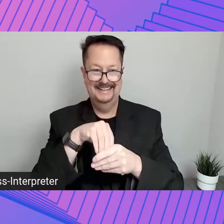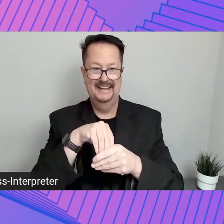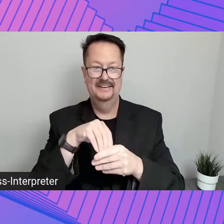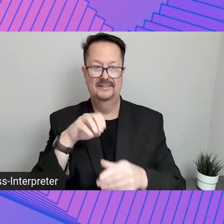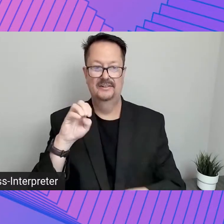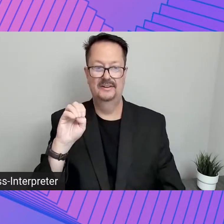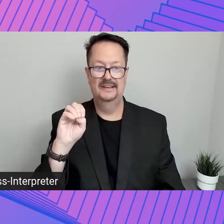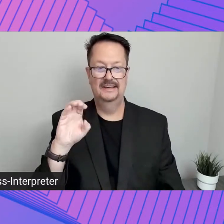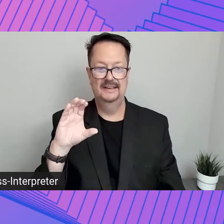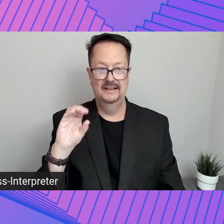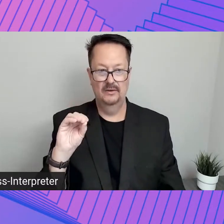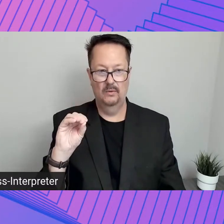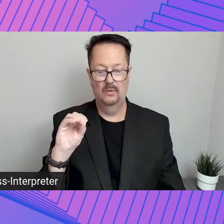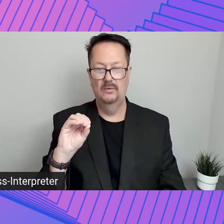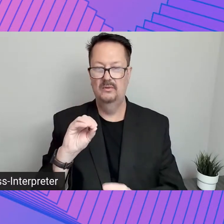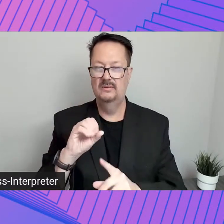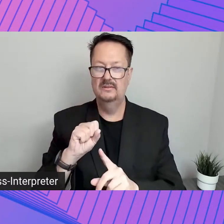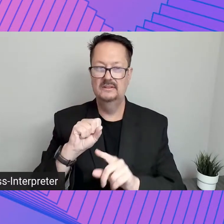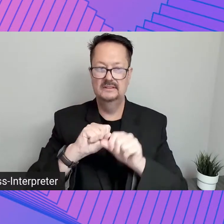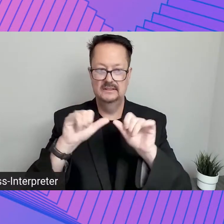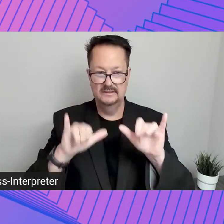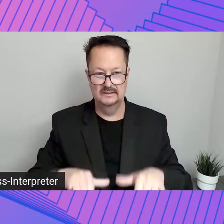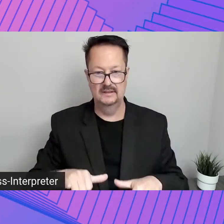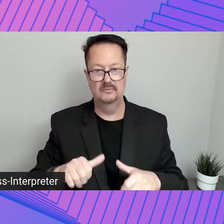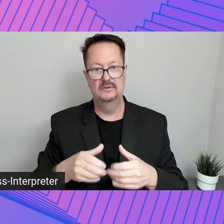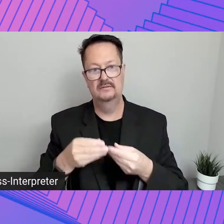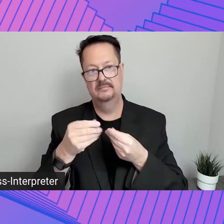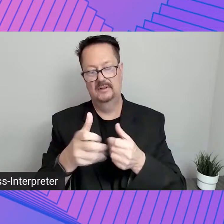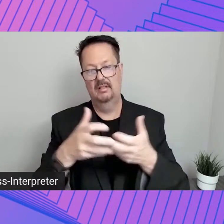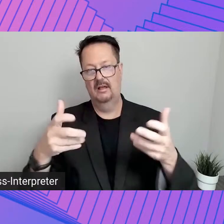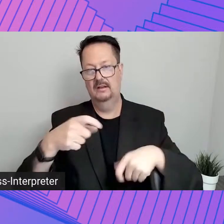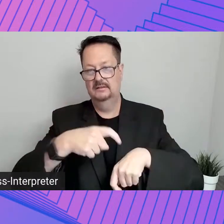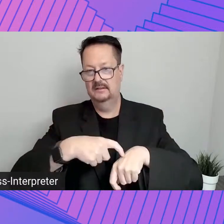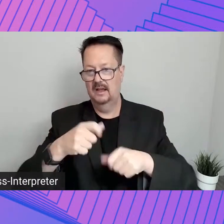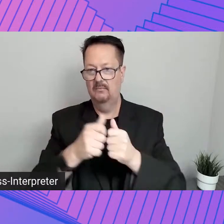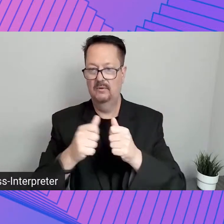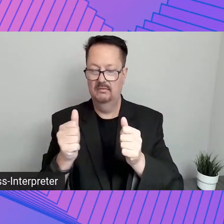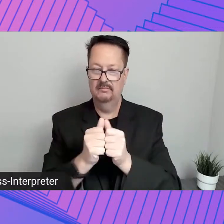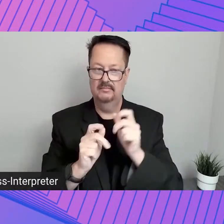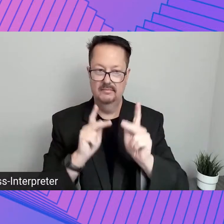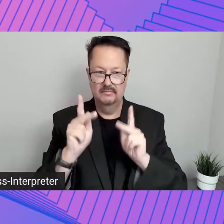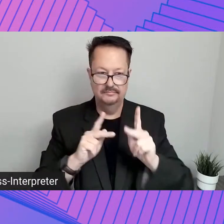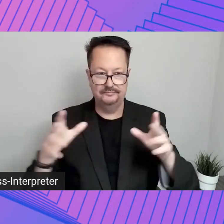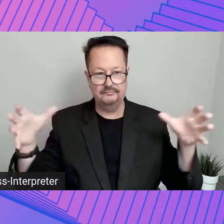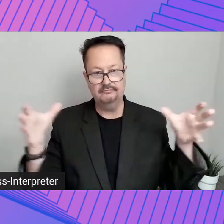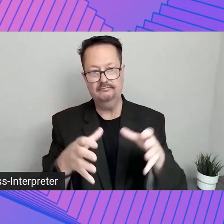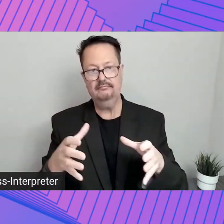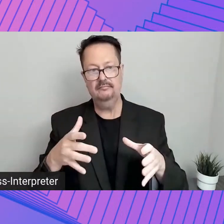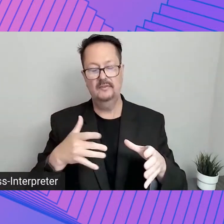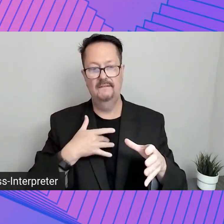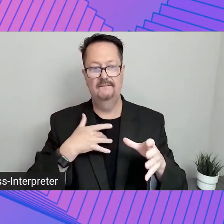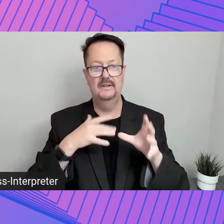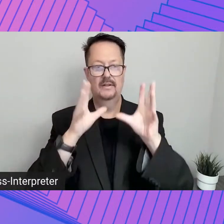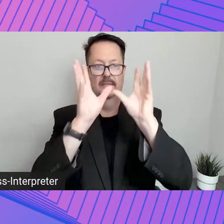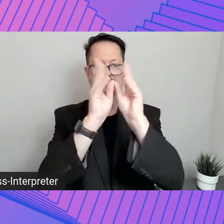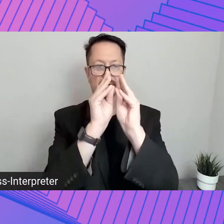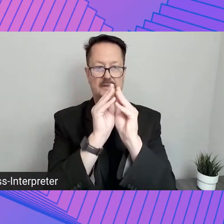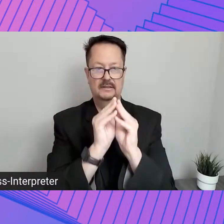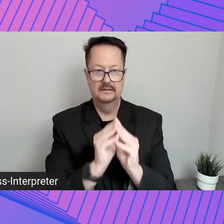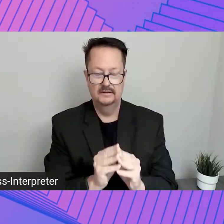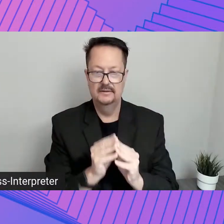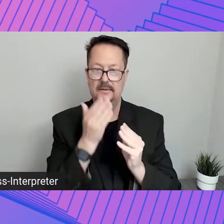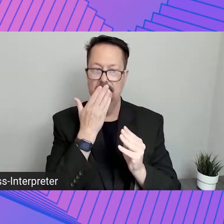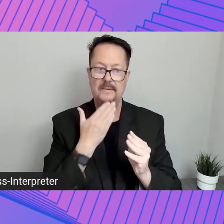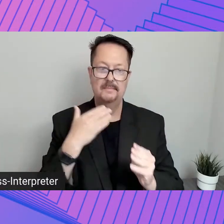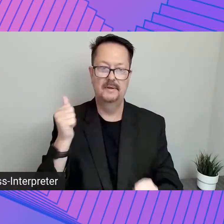partnership with Docker and with our amazing AWS container heroes to put together some sessions that we think represent the best of what the Amazon